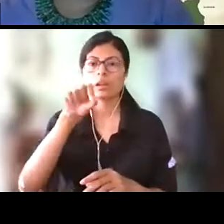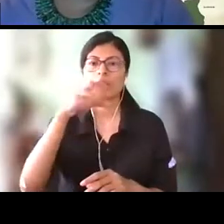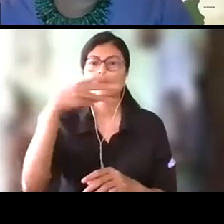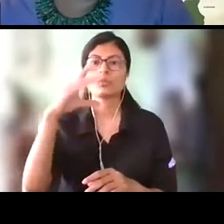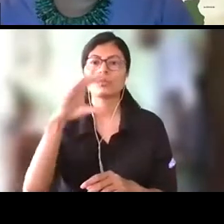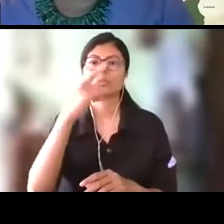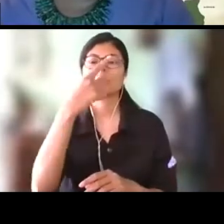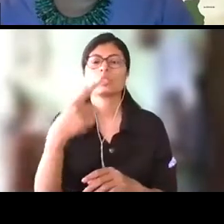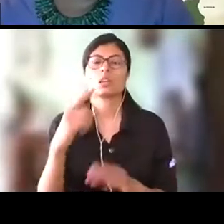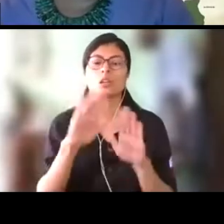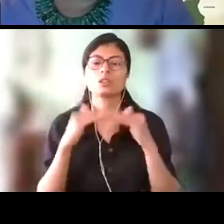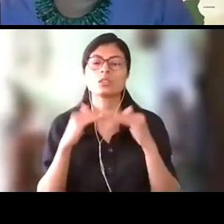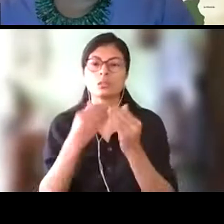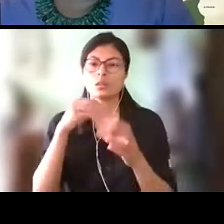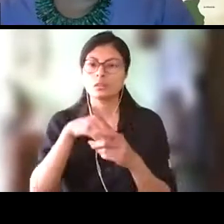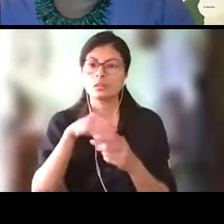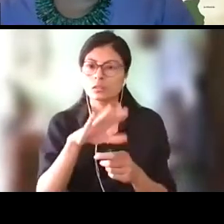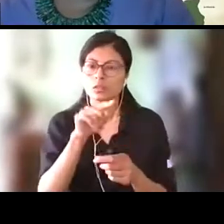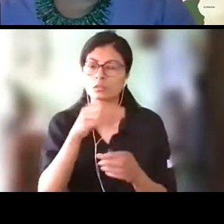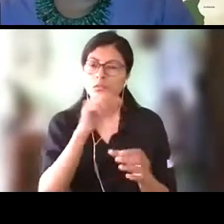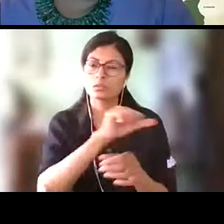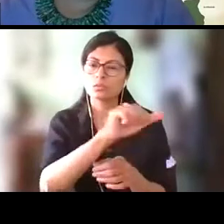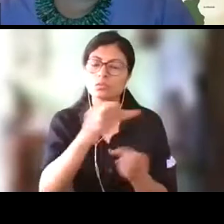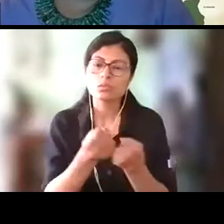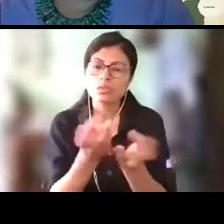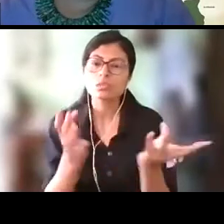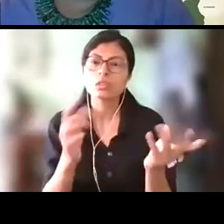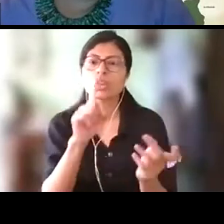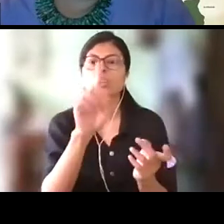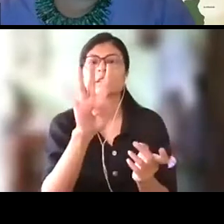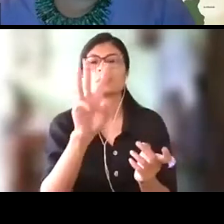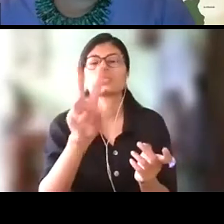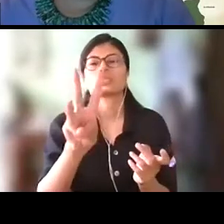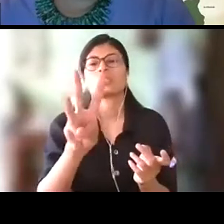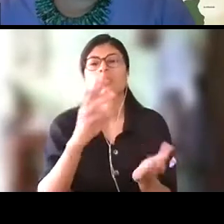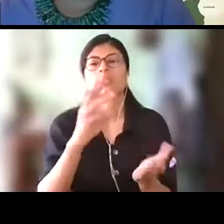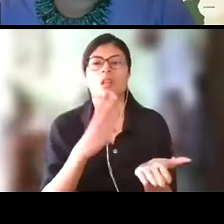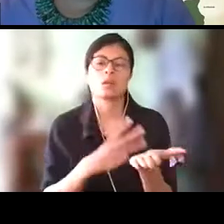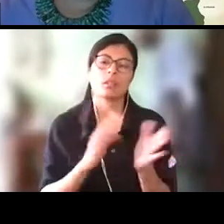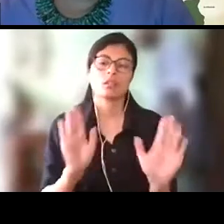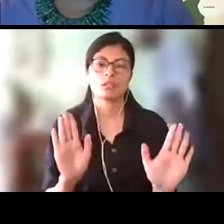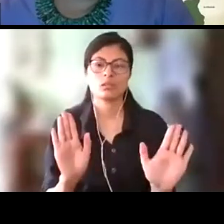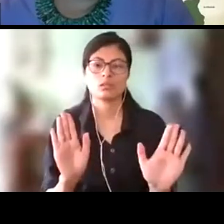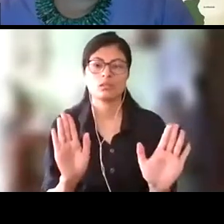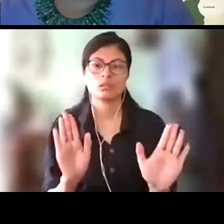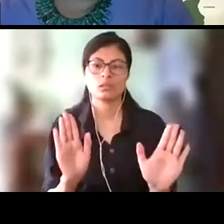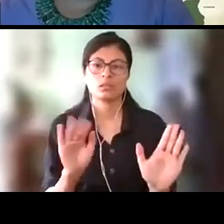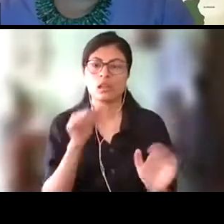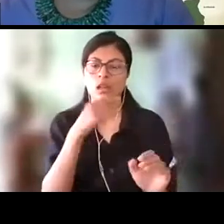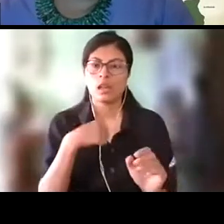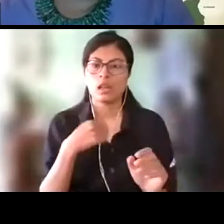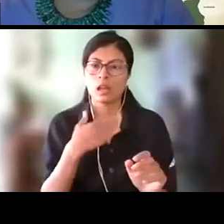population. So we were there to see about the impact, about